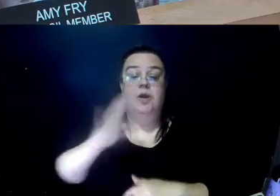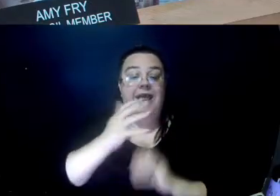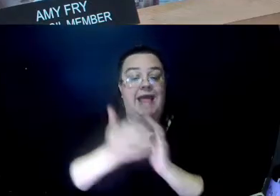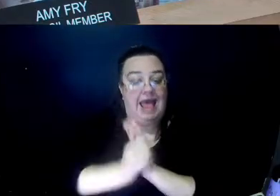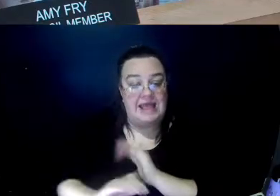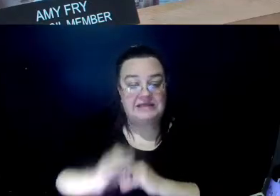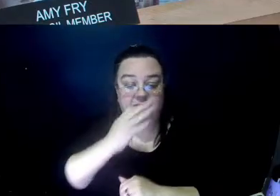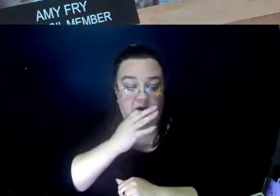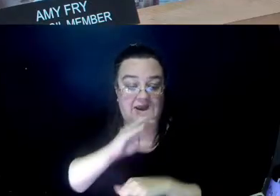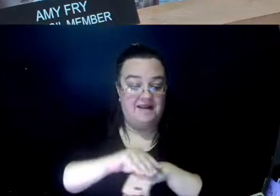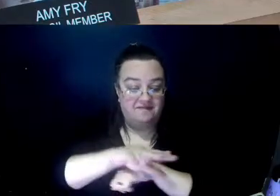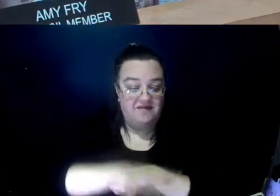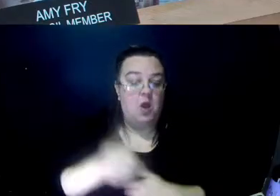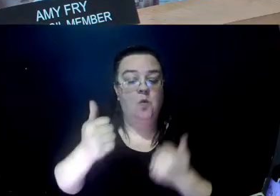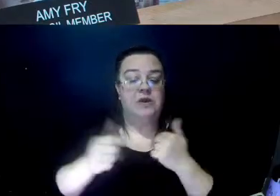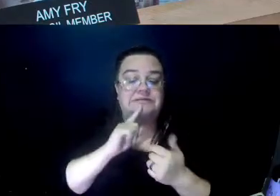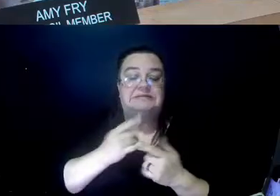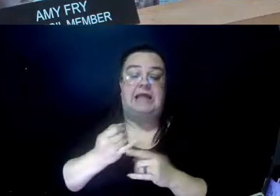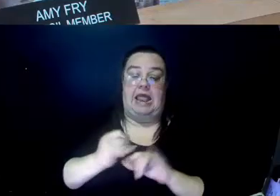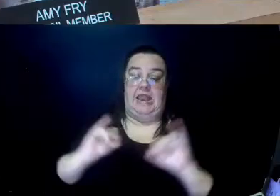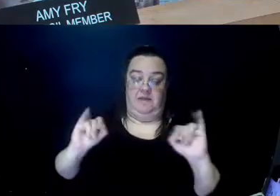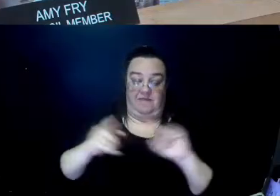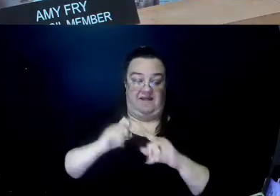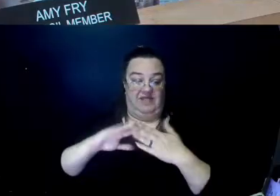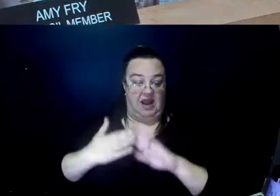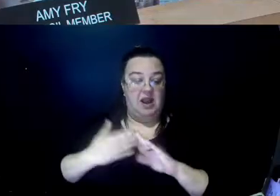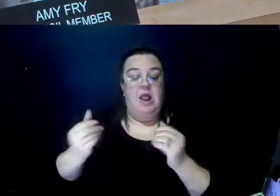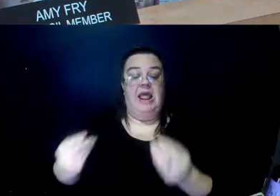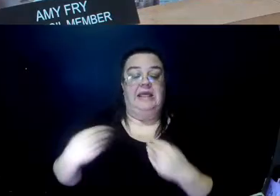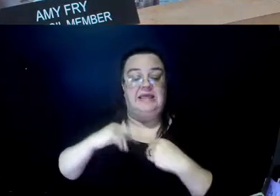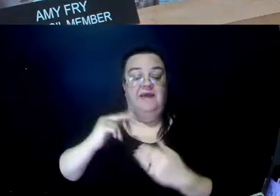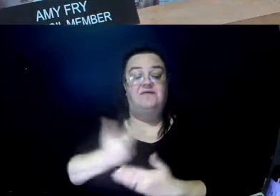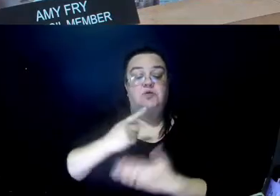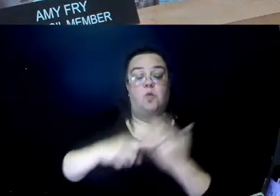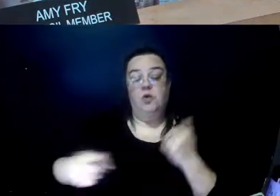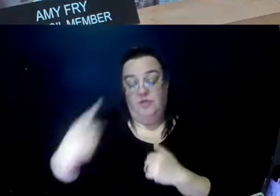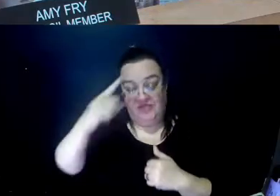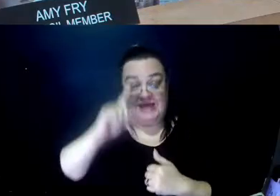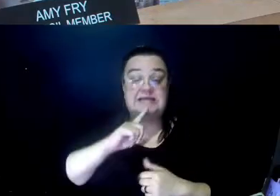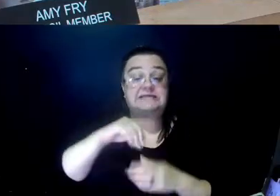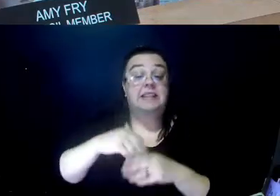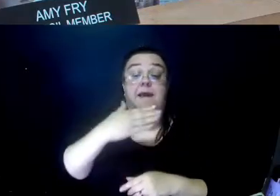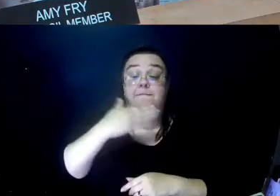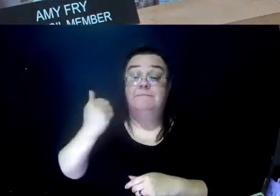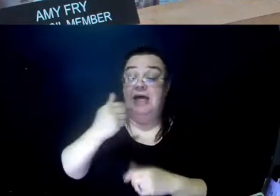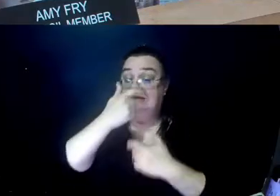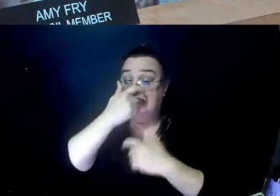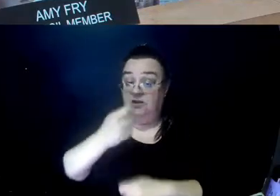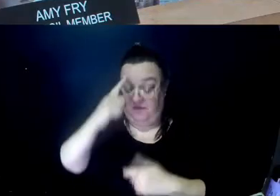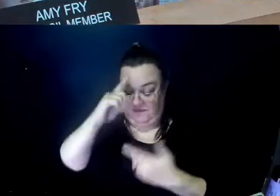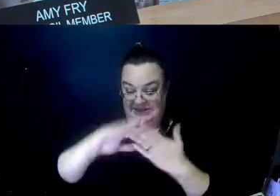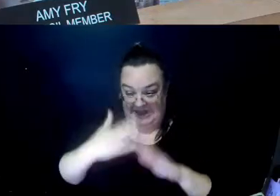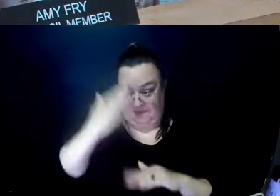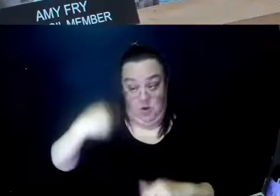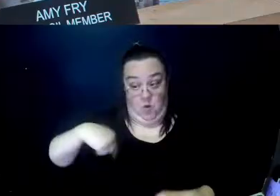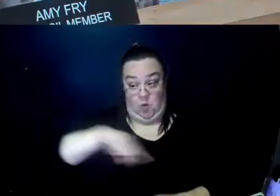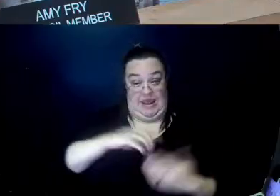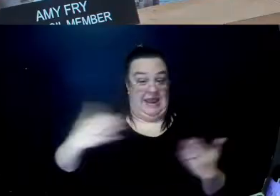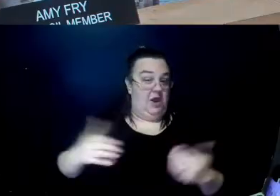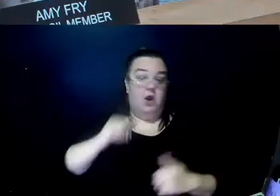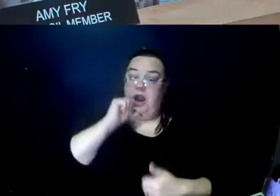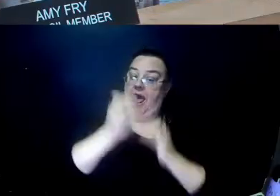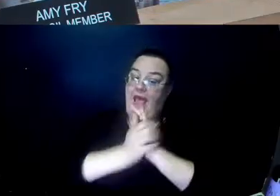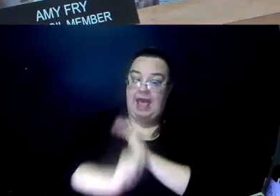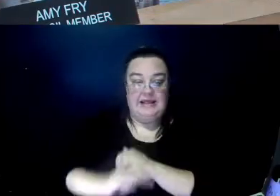of the town, which would give us what you think is in the best interest of the town, because we are not experts up here. And that's what